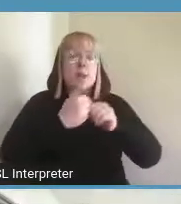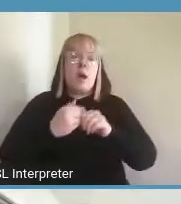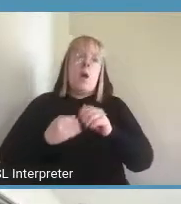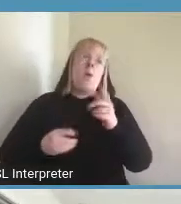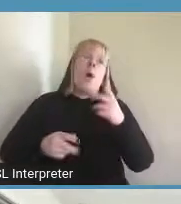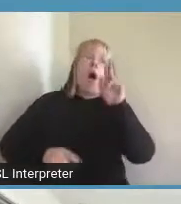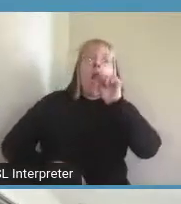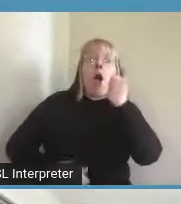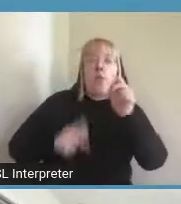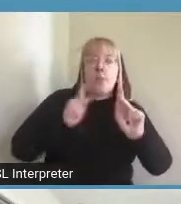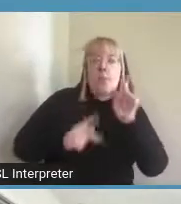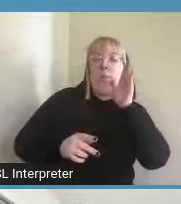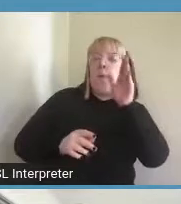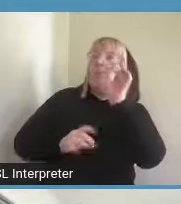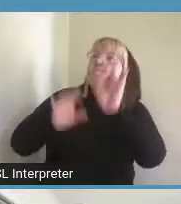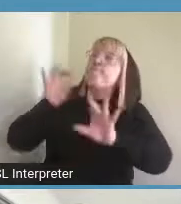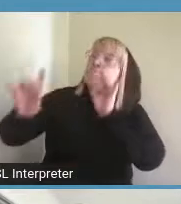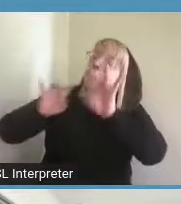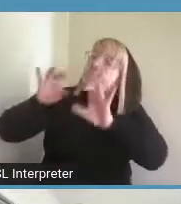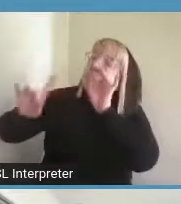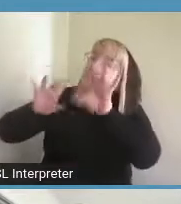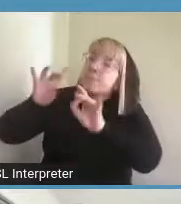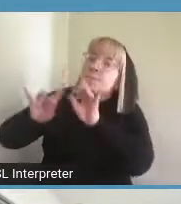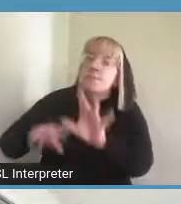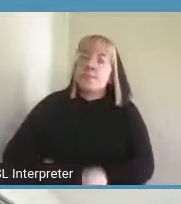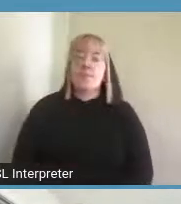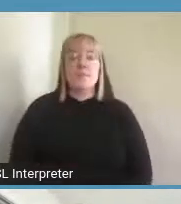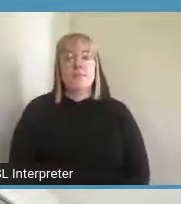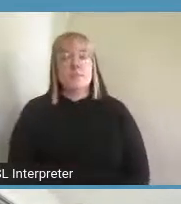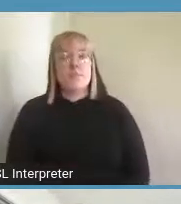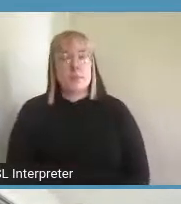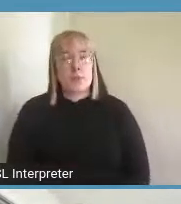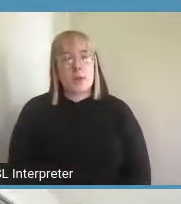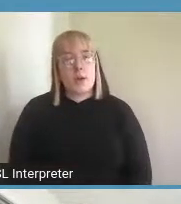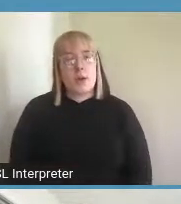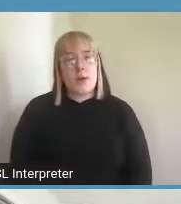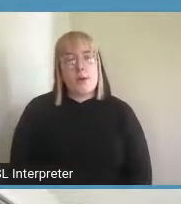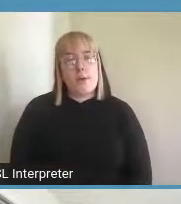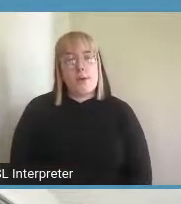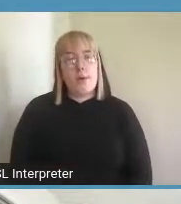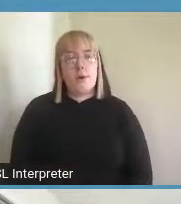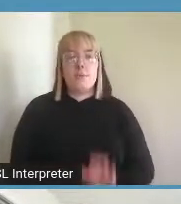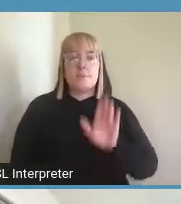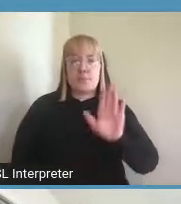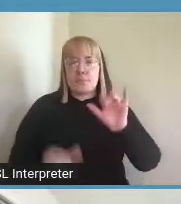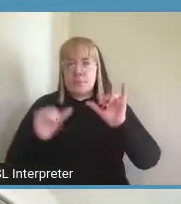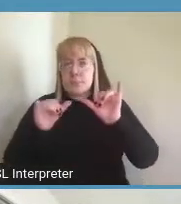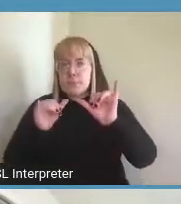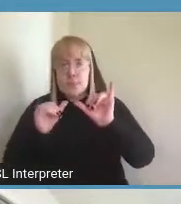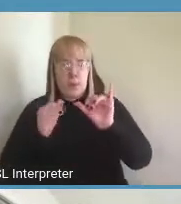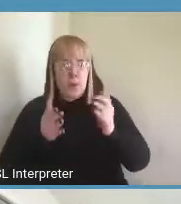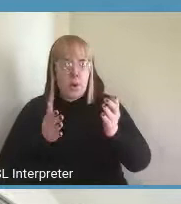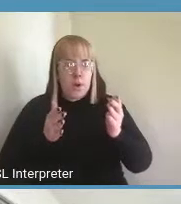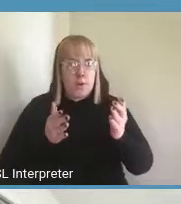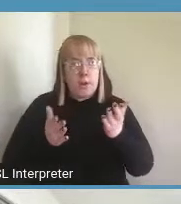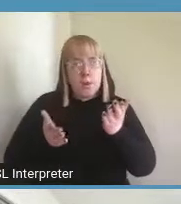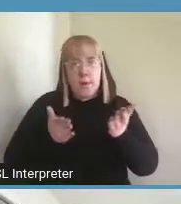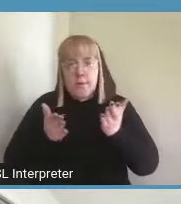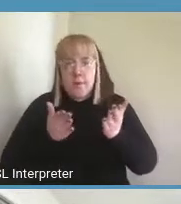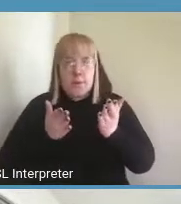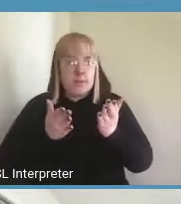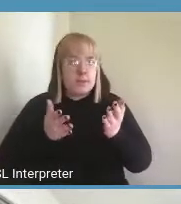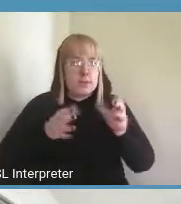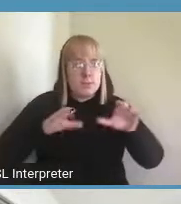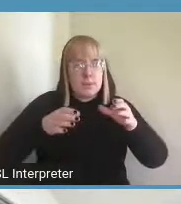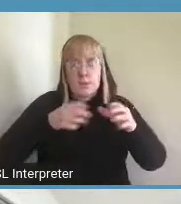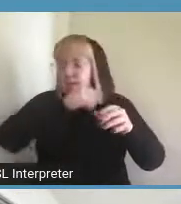for understanding trends and also how to measure your performance. Another similar